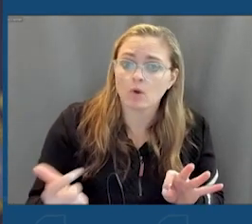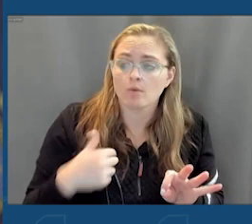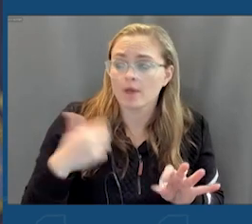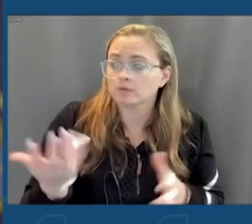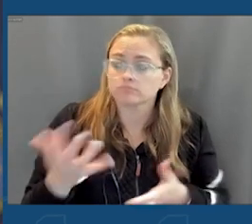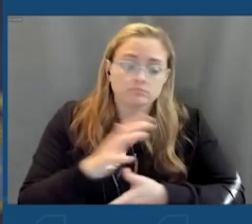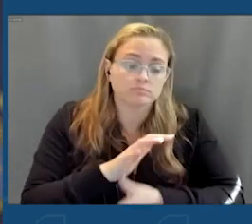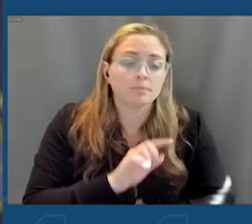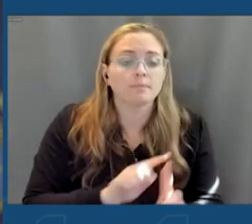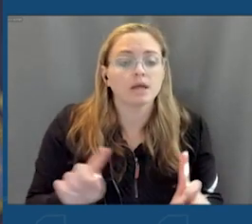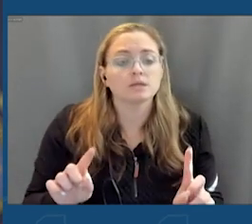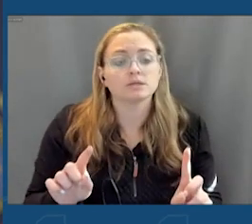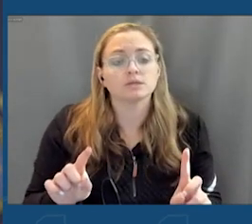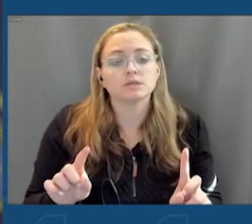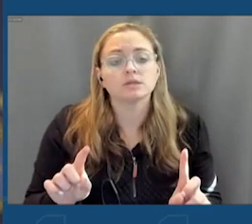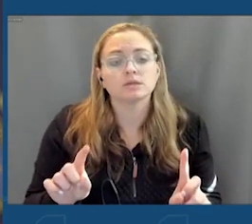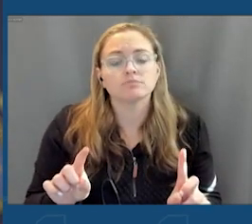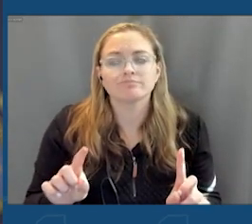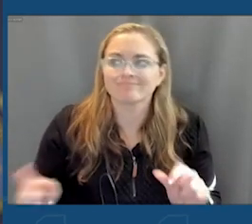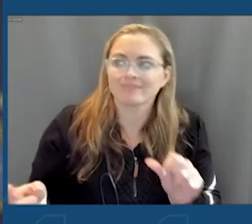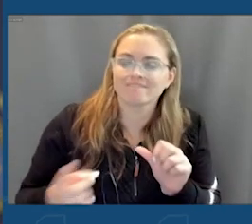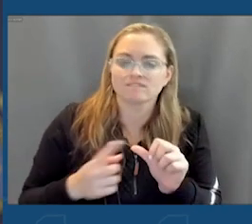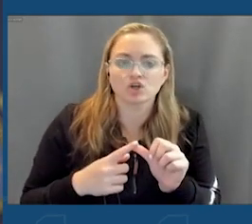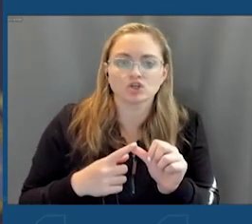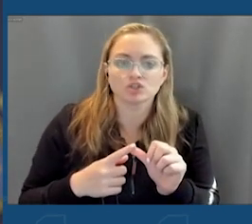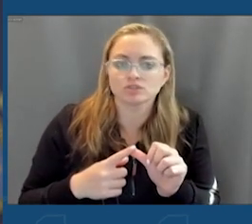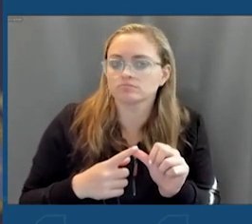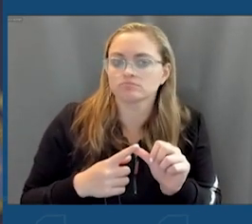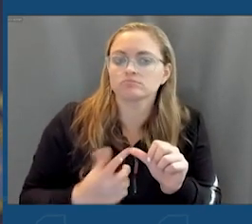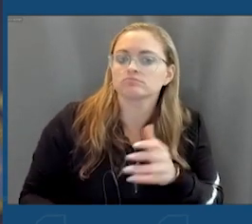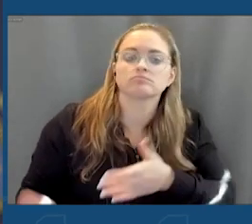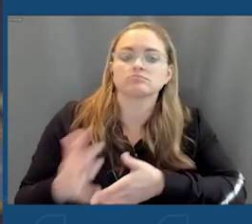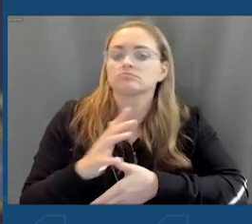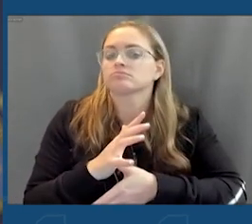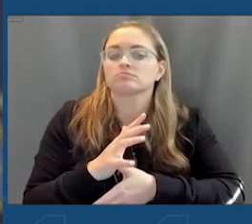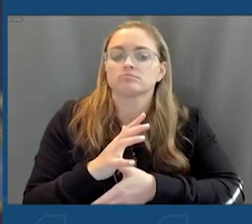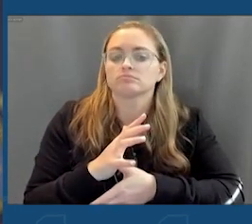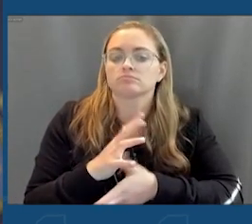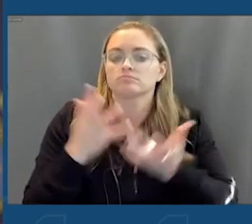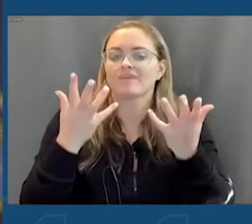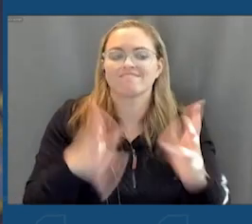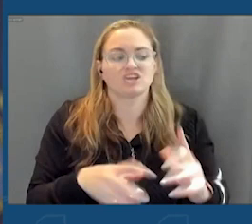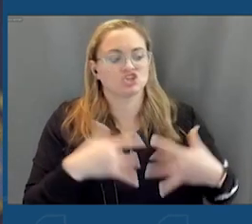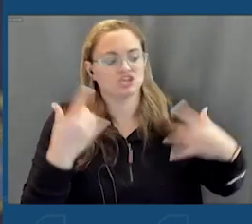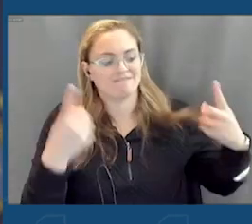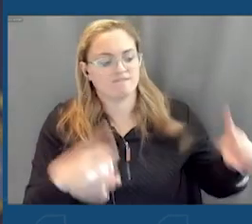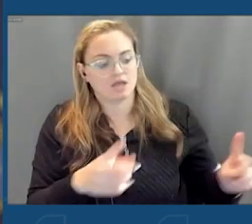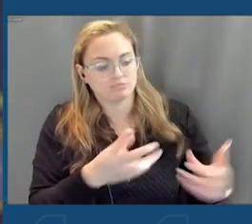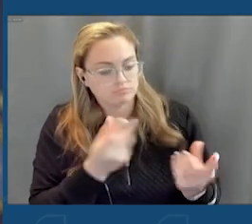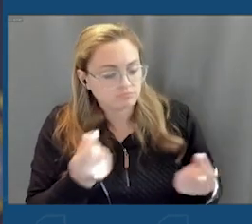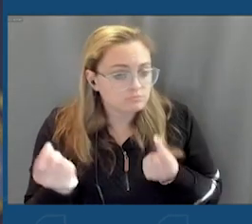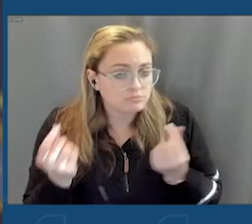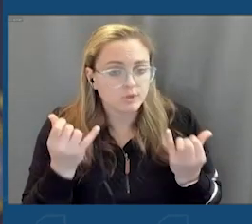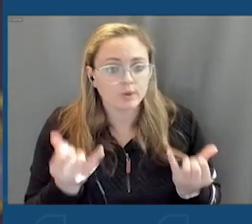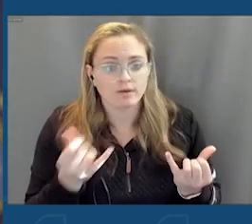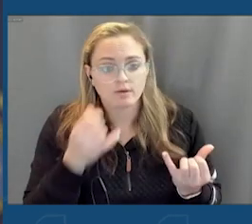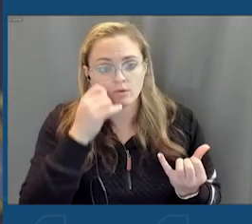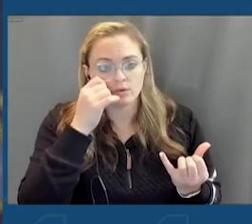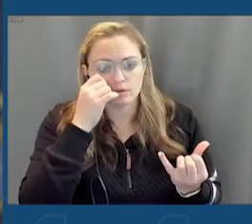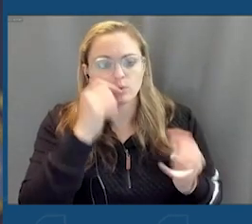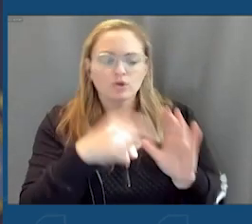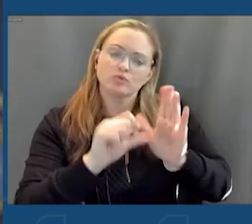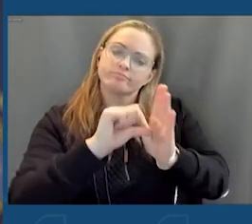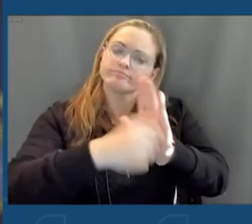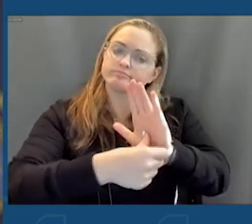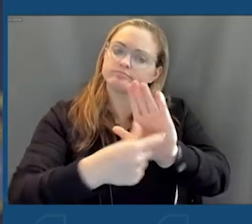priorities. But my very first stop leaving that event, I said, I want to put the spotlight